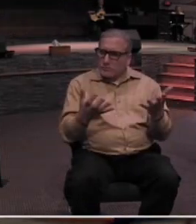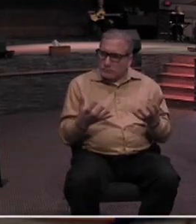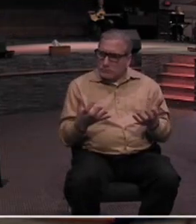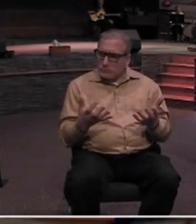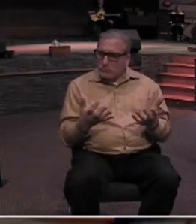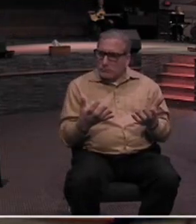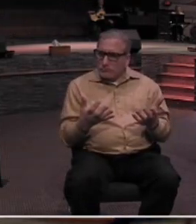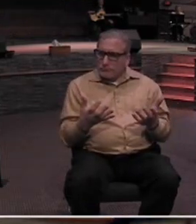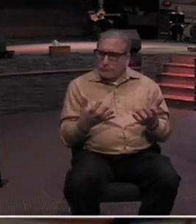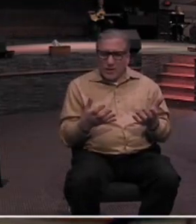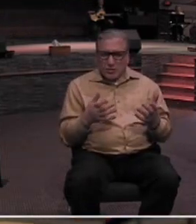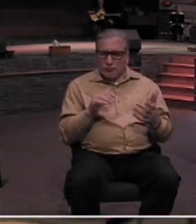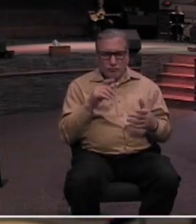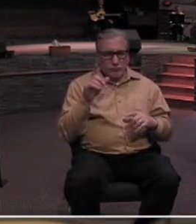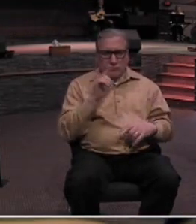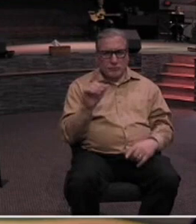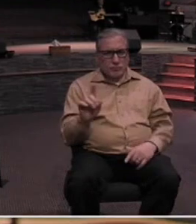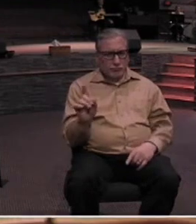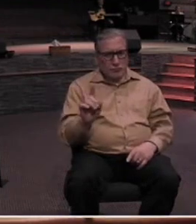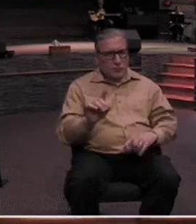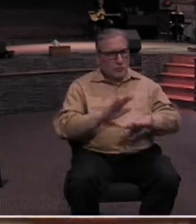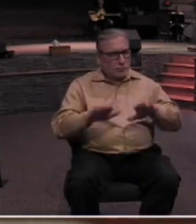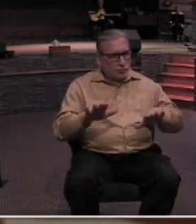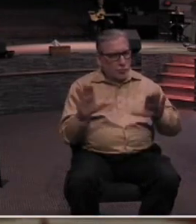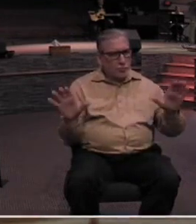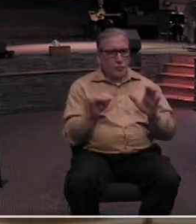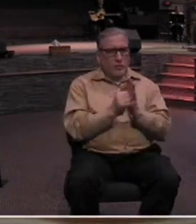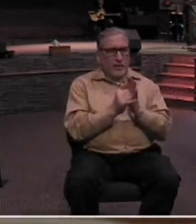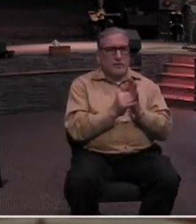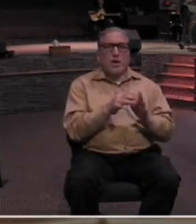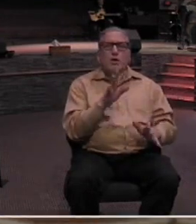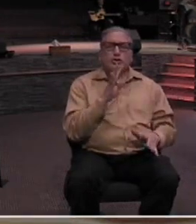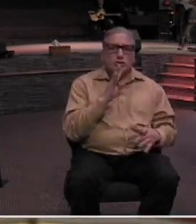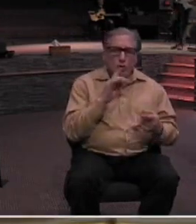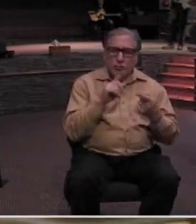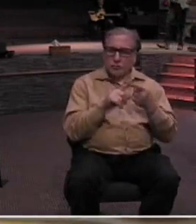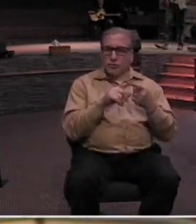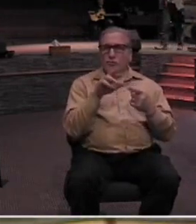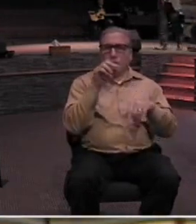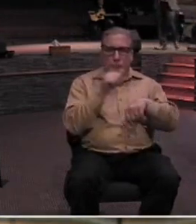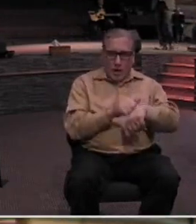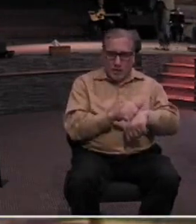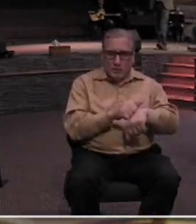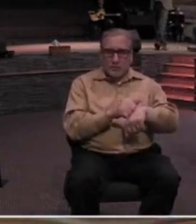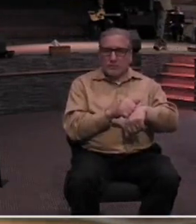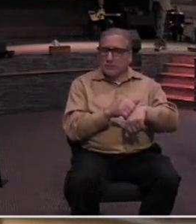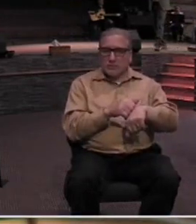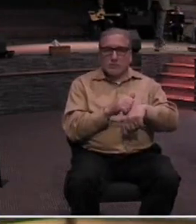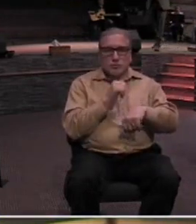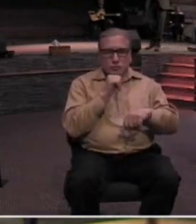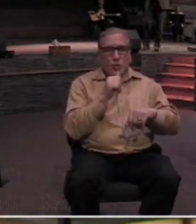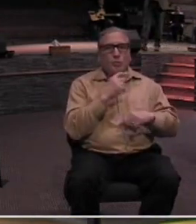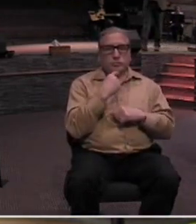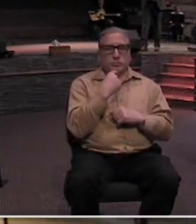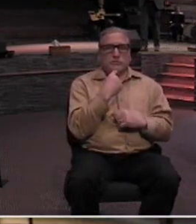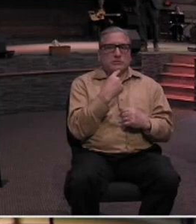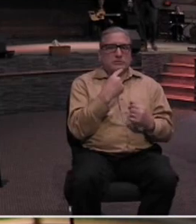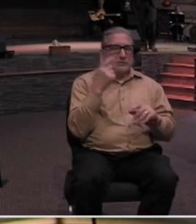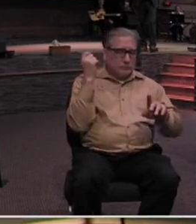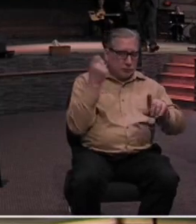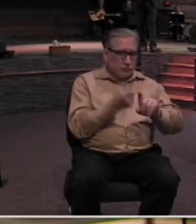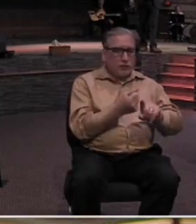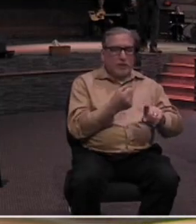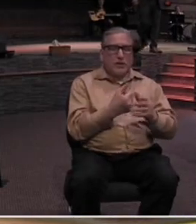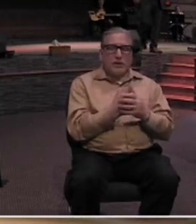that. You were supposed to speak to the rock instead of strike the rock. Dr. Norris, I made a mistake. The Lord convicted